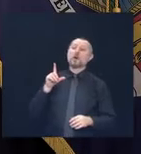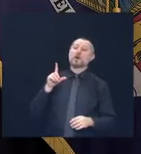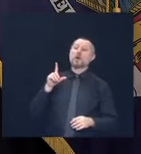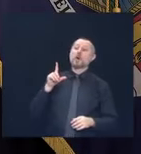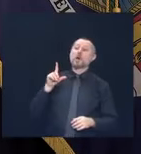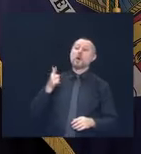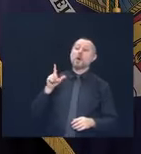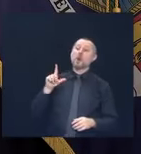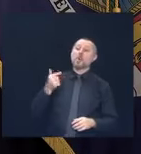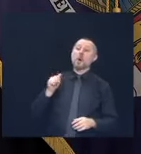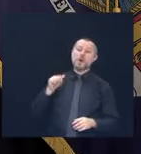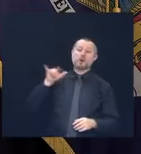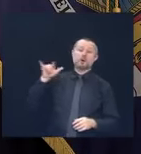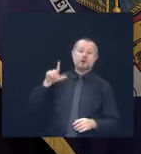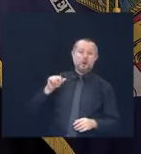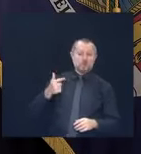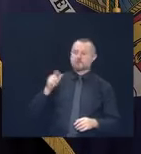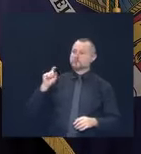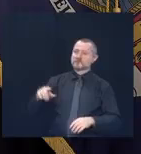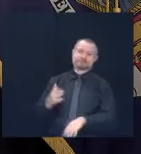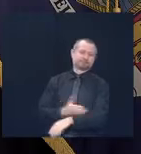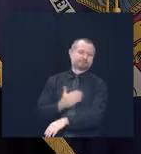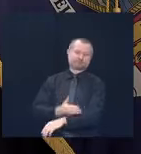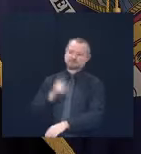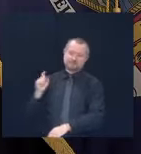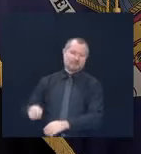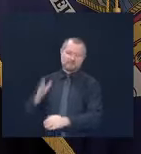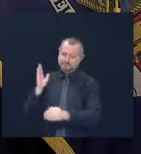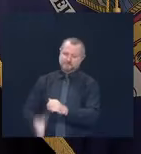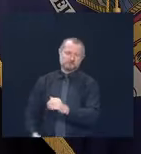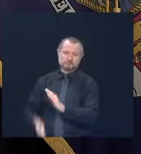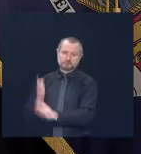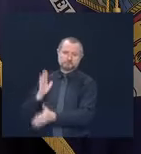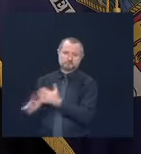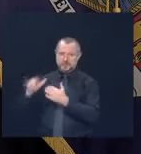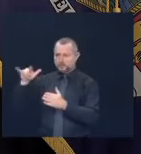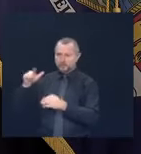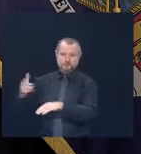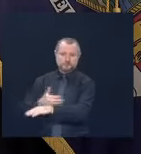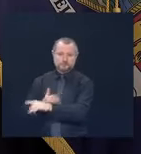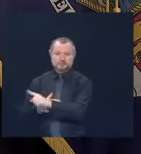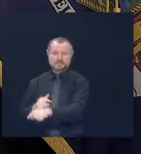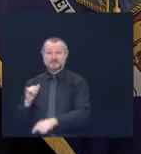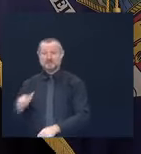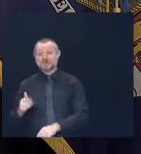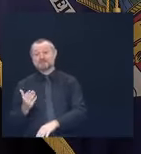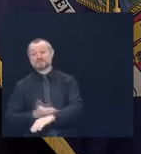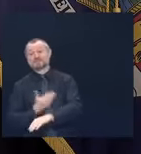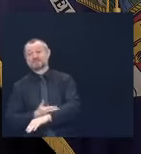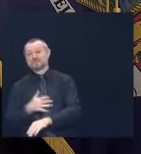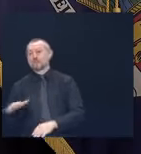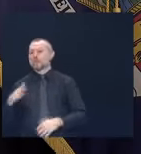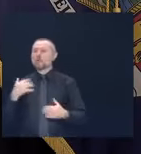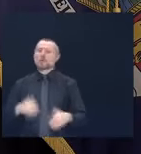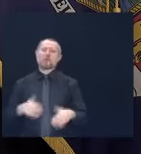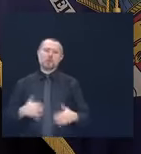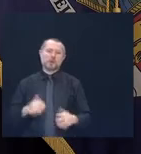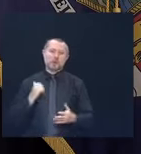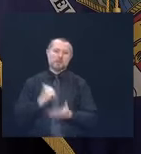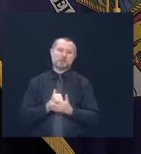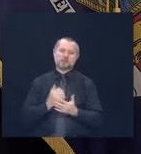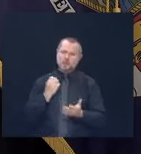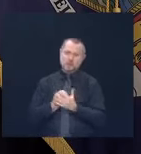essential, in my opinion, for New York City. It'll be the single greatest economic